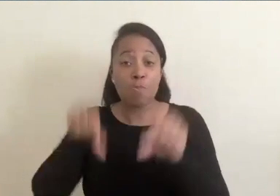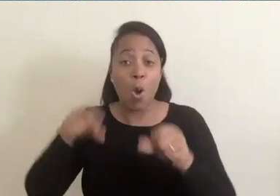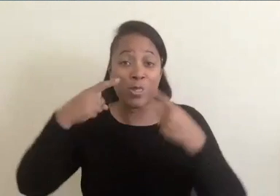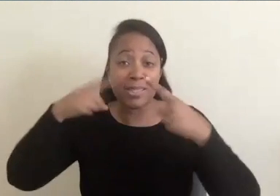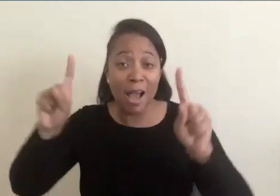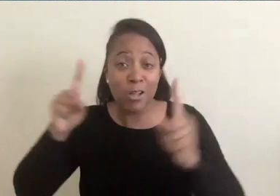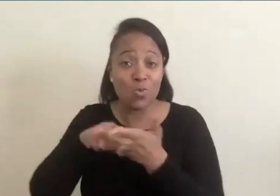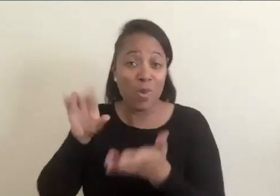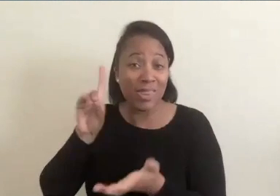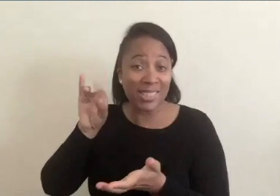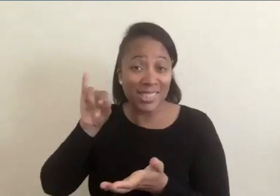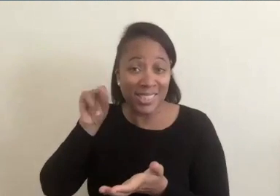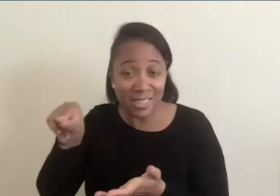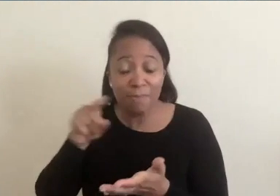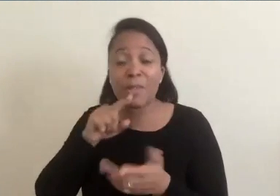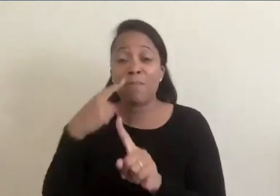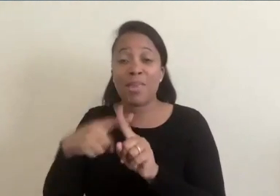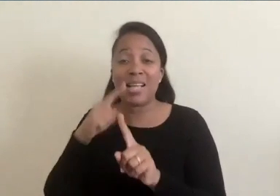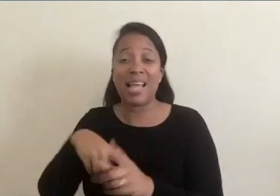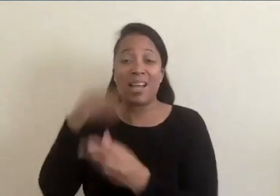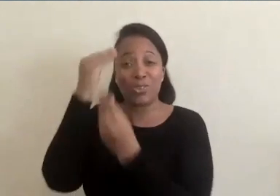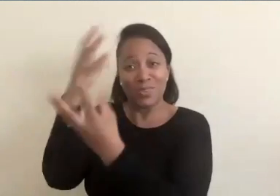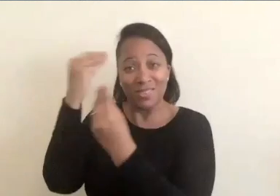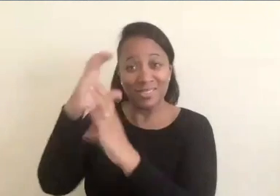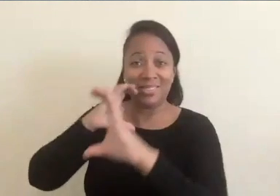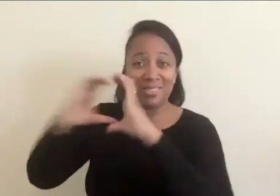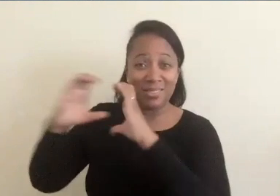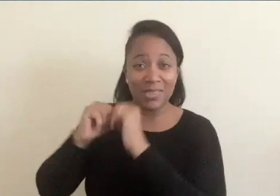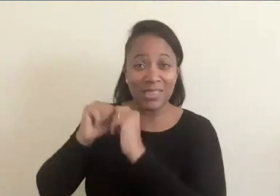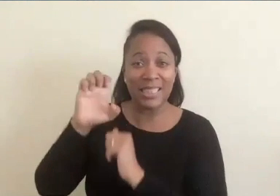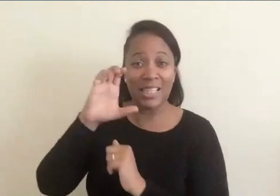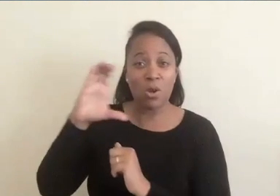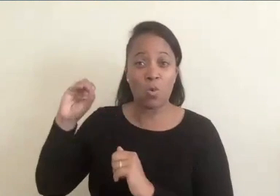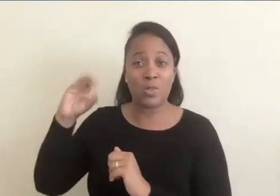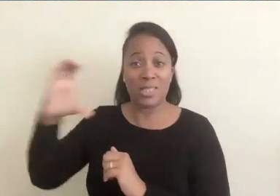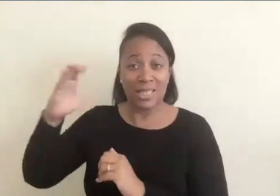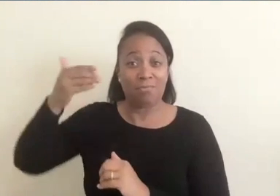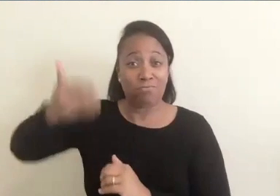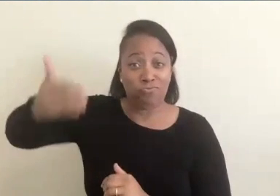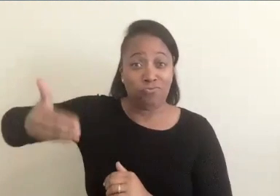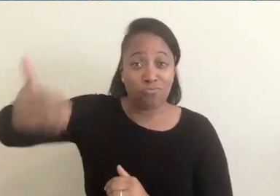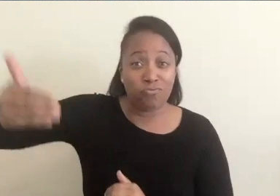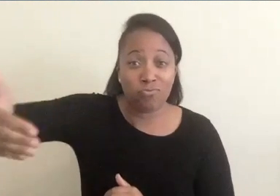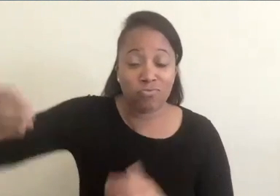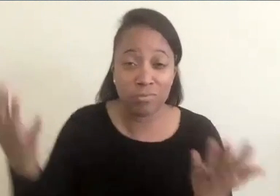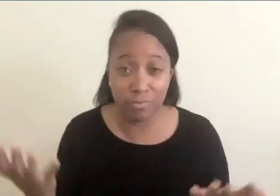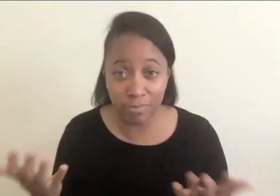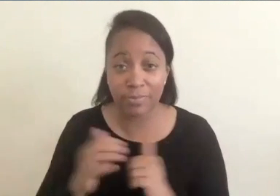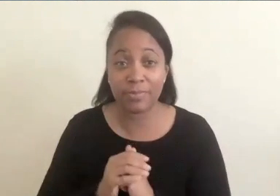employees, training to their managers, and they had to report to the EEOC on an ongoing basis.